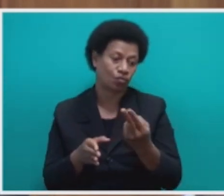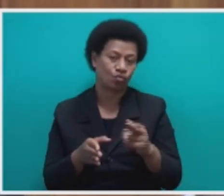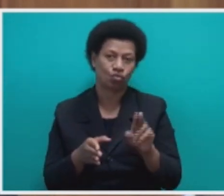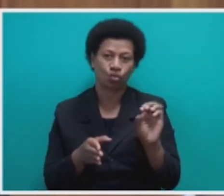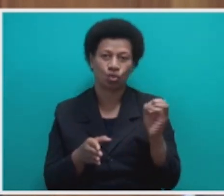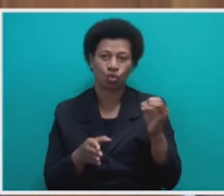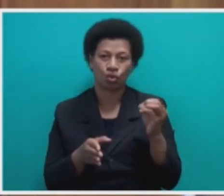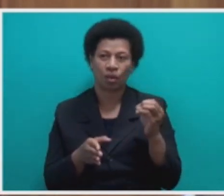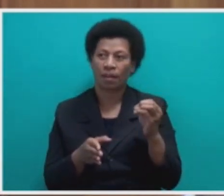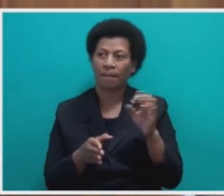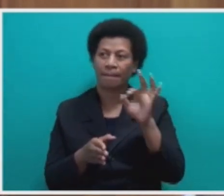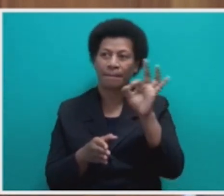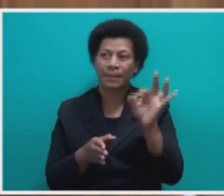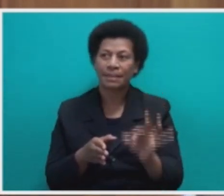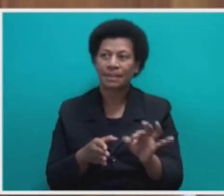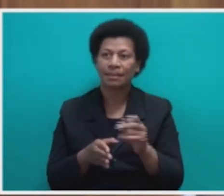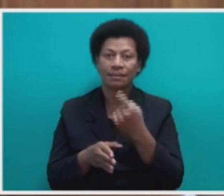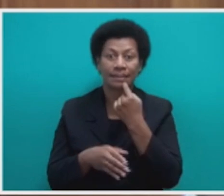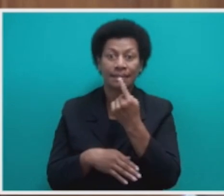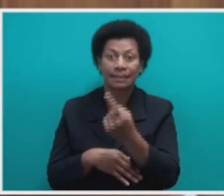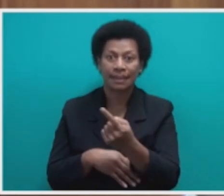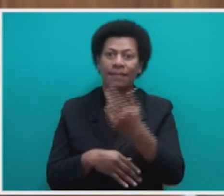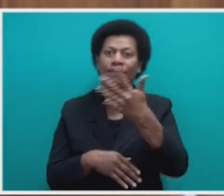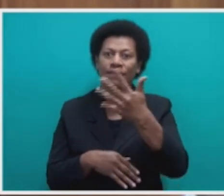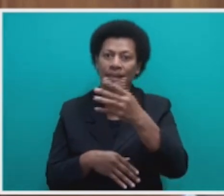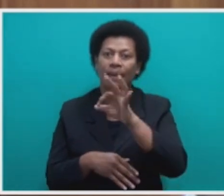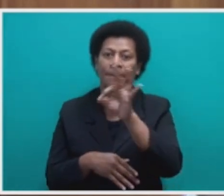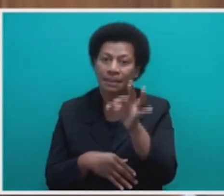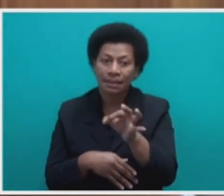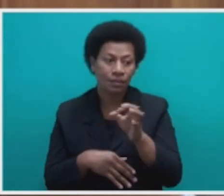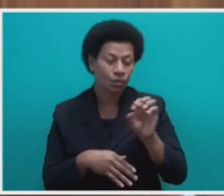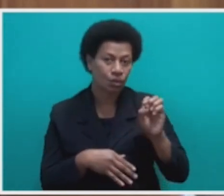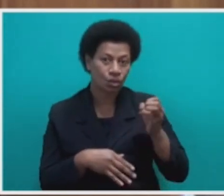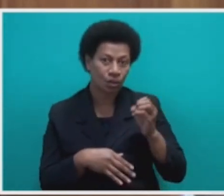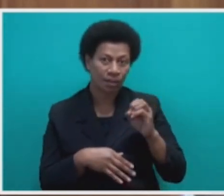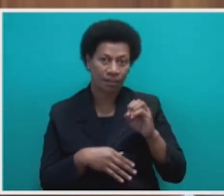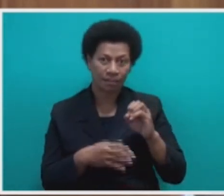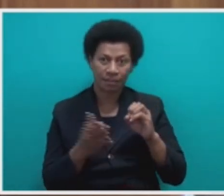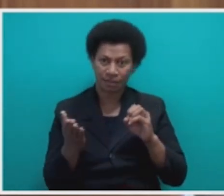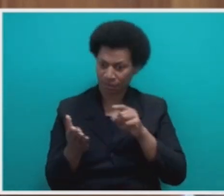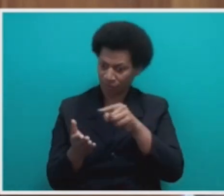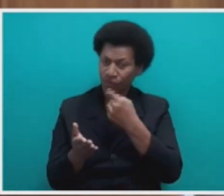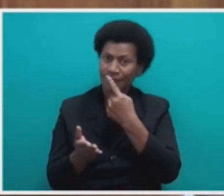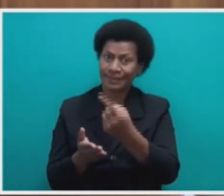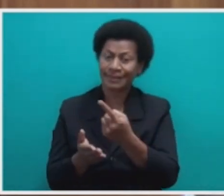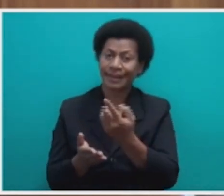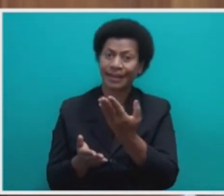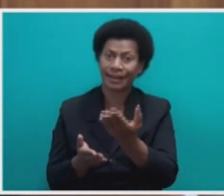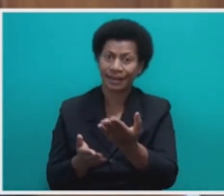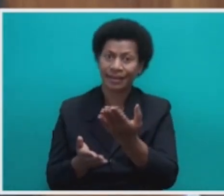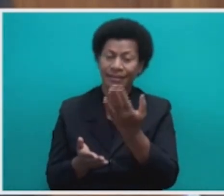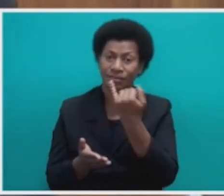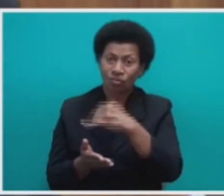0%. It is mentioned 15% to 0%. So if you are saying this is wrong, you should have gone and corrected the Hansard.